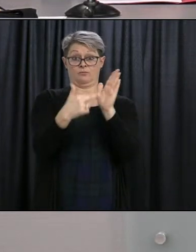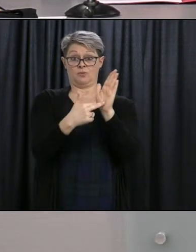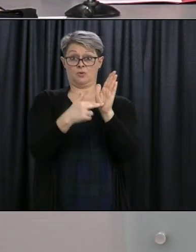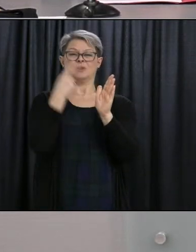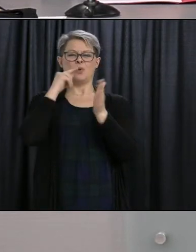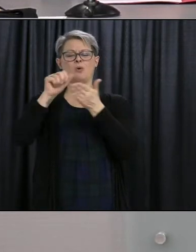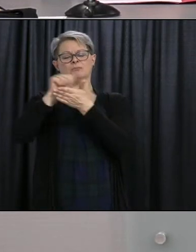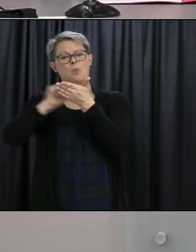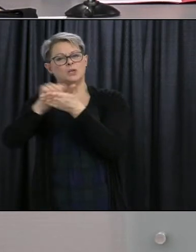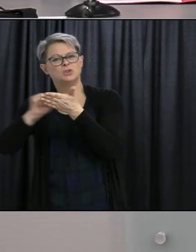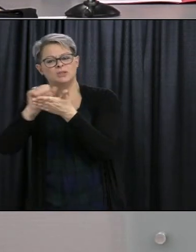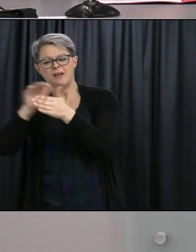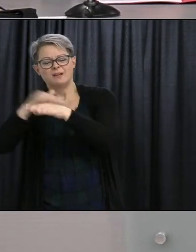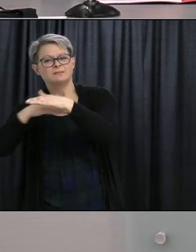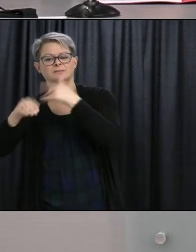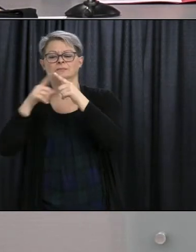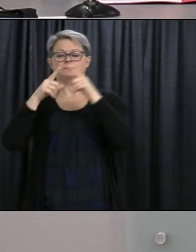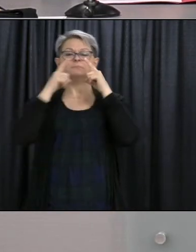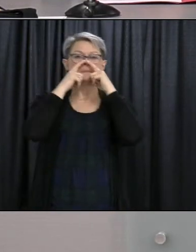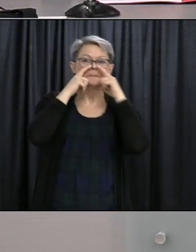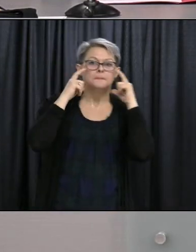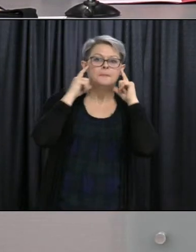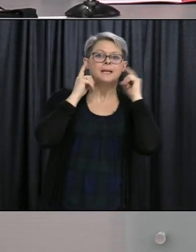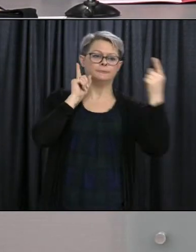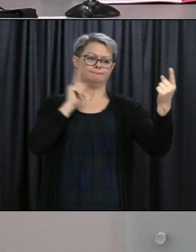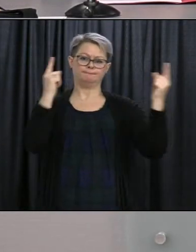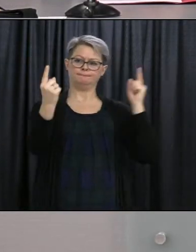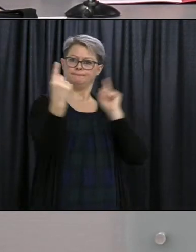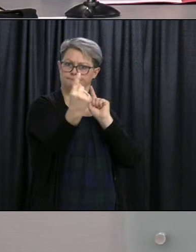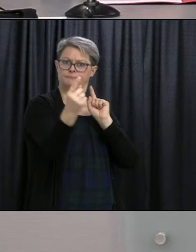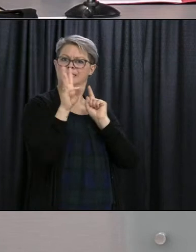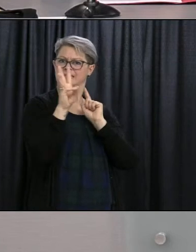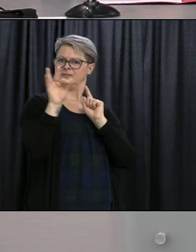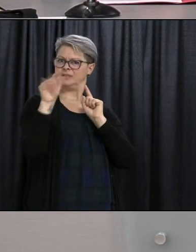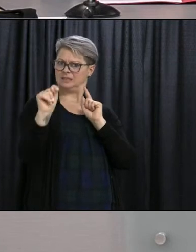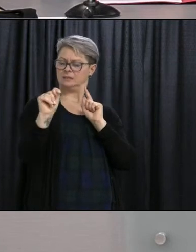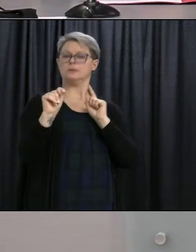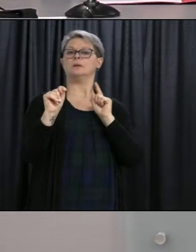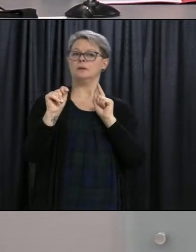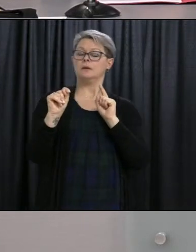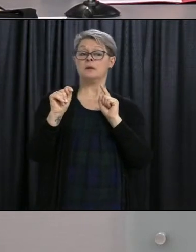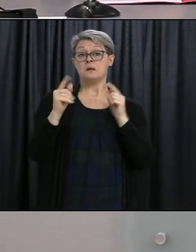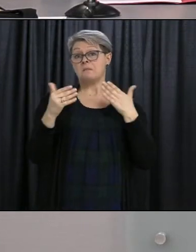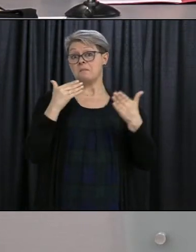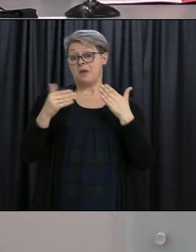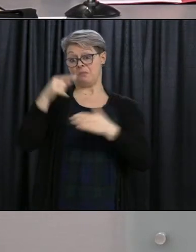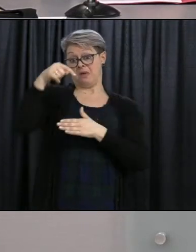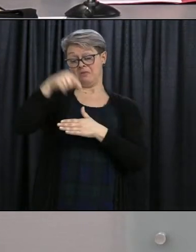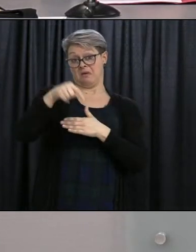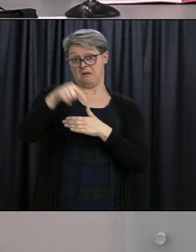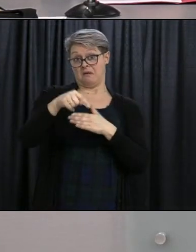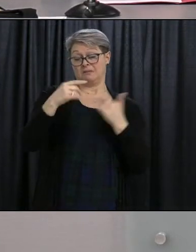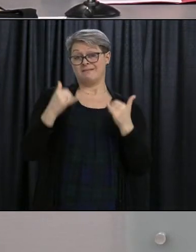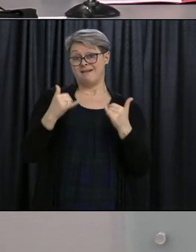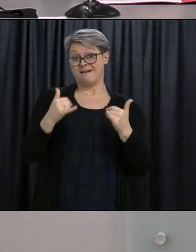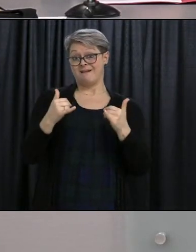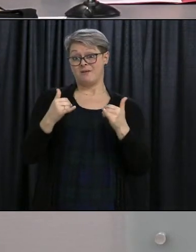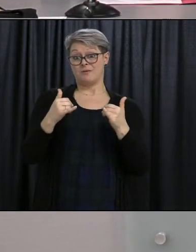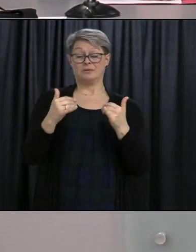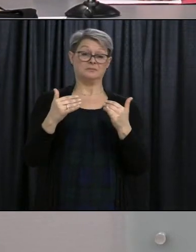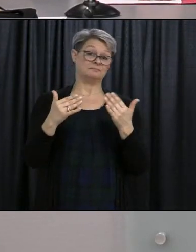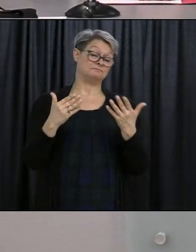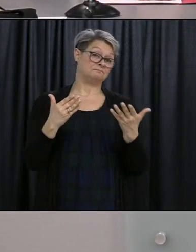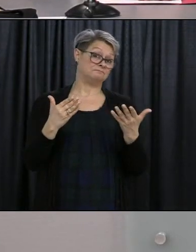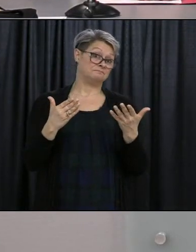hand washing, mask wearing, 2 meters apart. Do you see any point that those guidelines might even be more